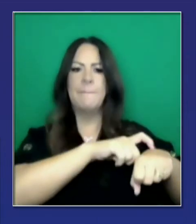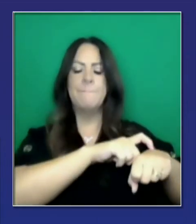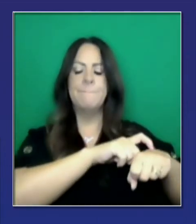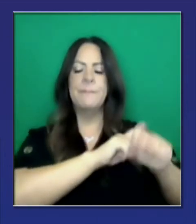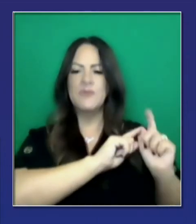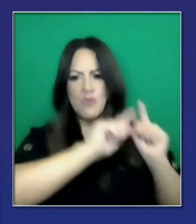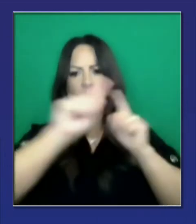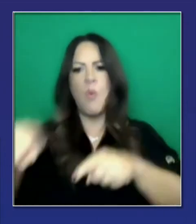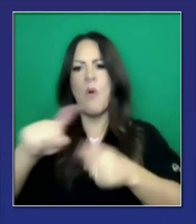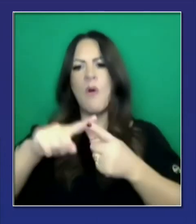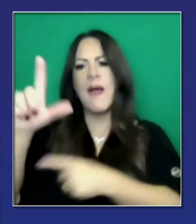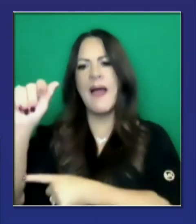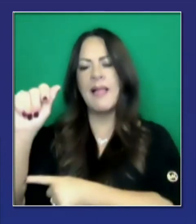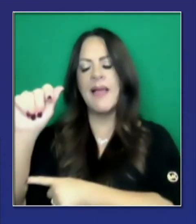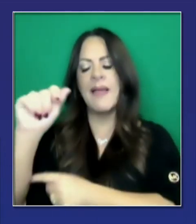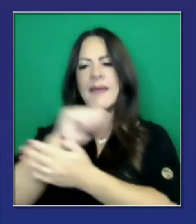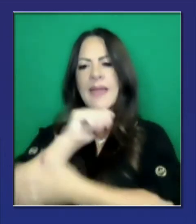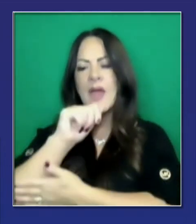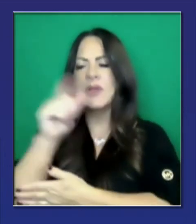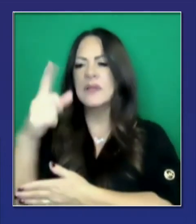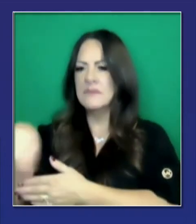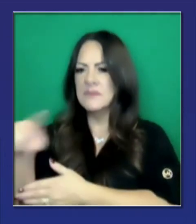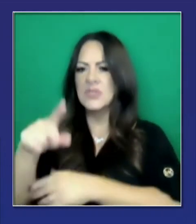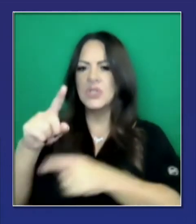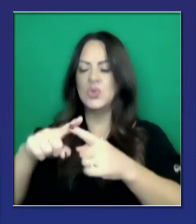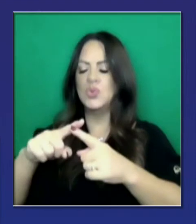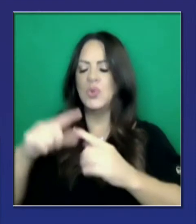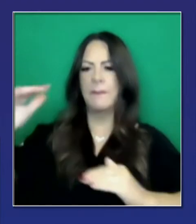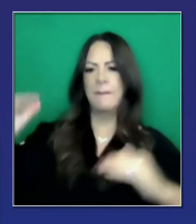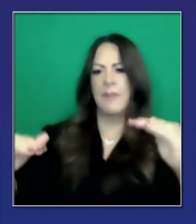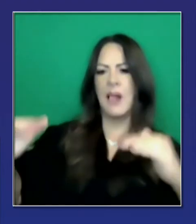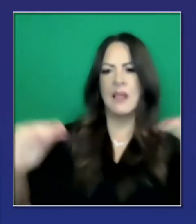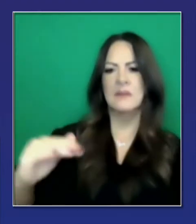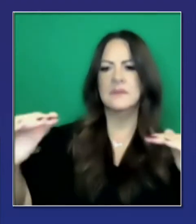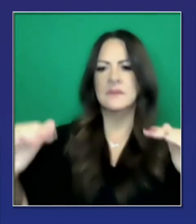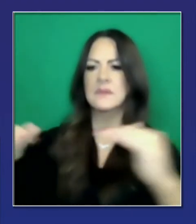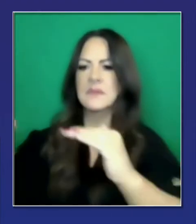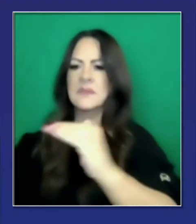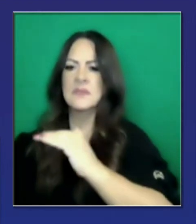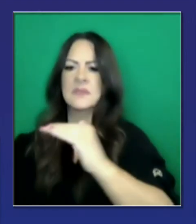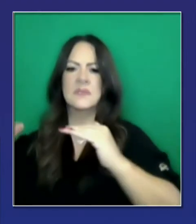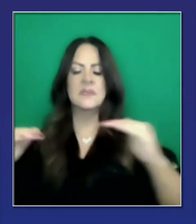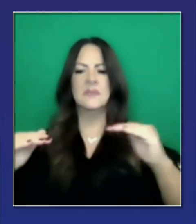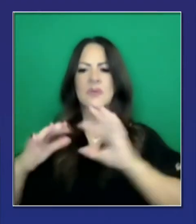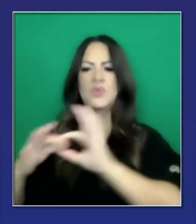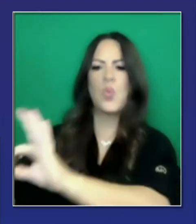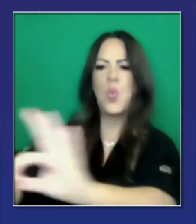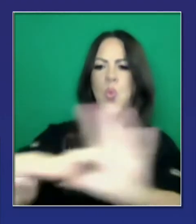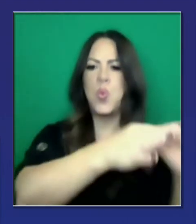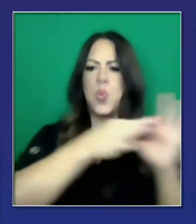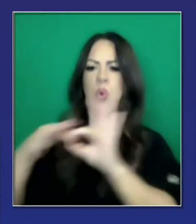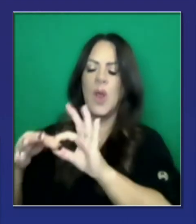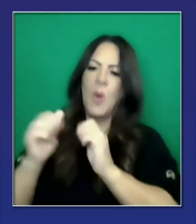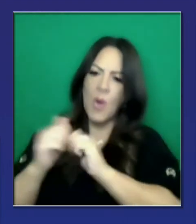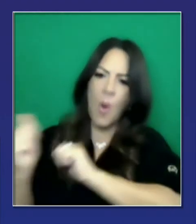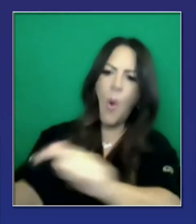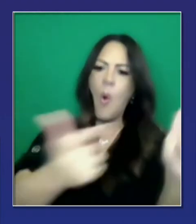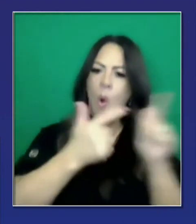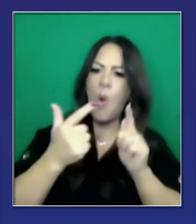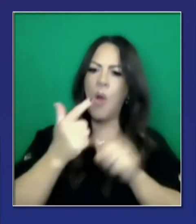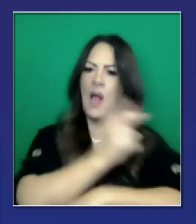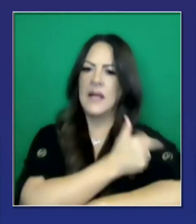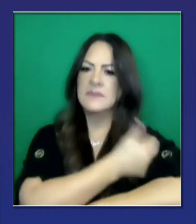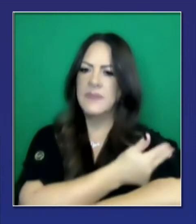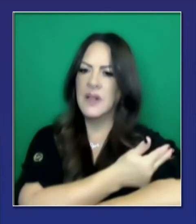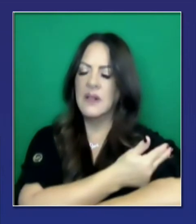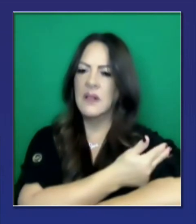LA County to encourage load leveling and to encourage greater coordination between the hospitals. What I mean by load leveling is